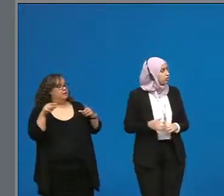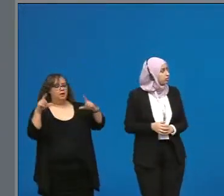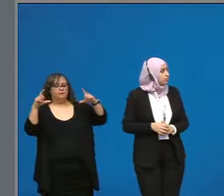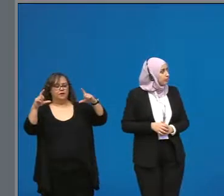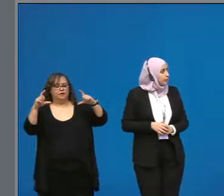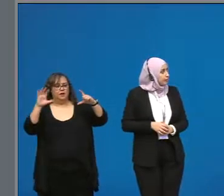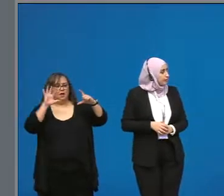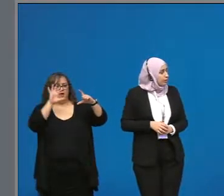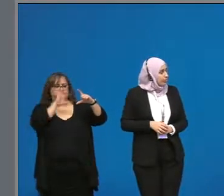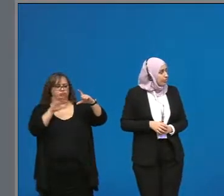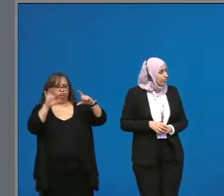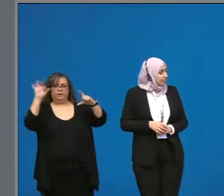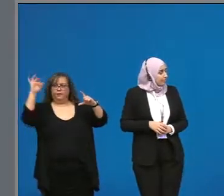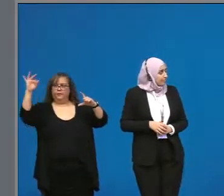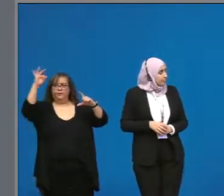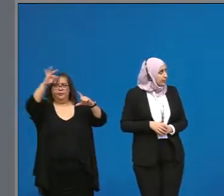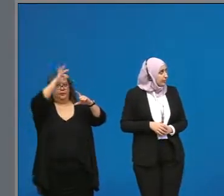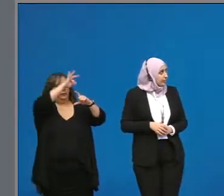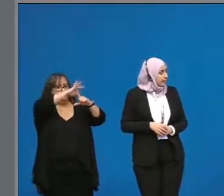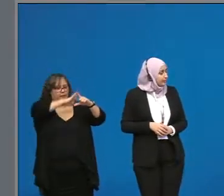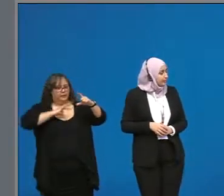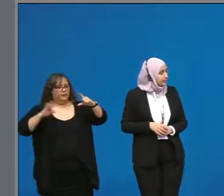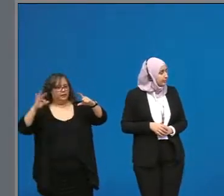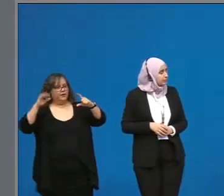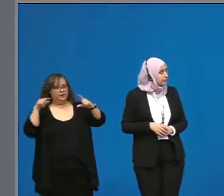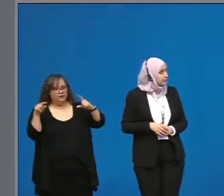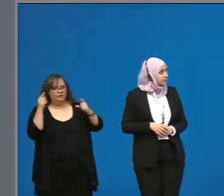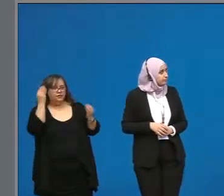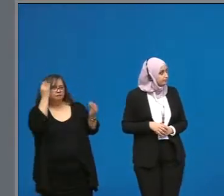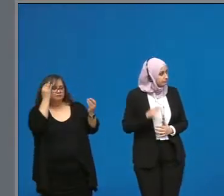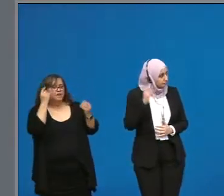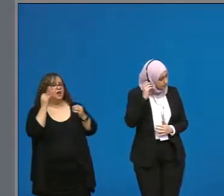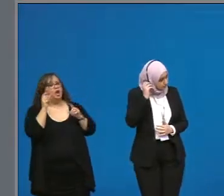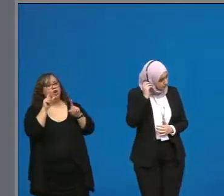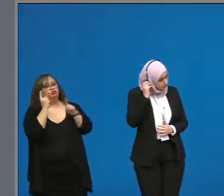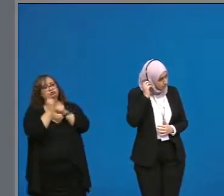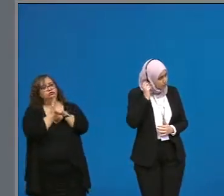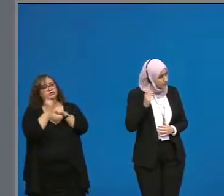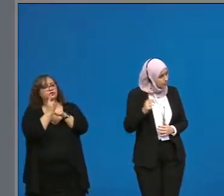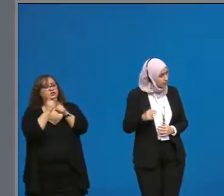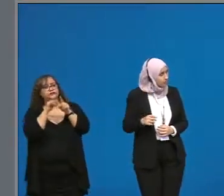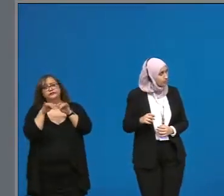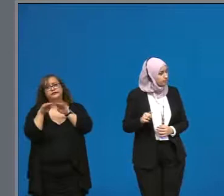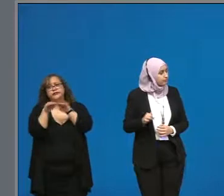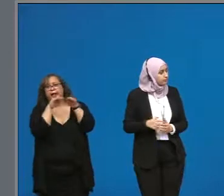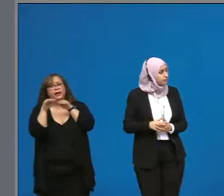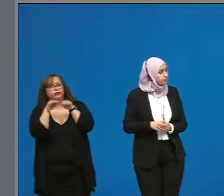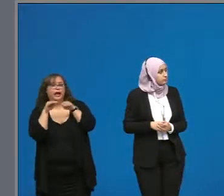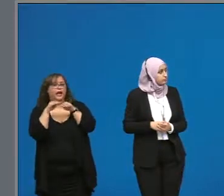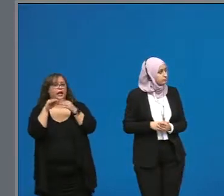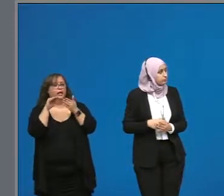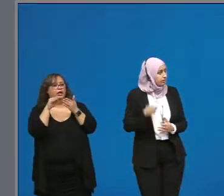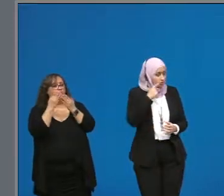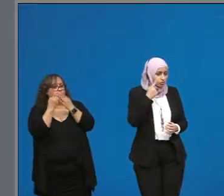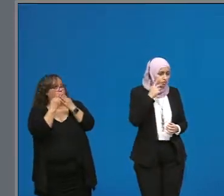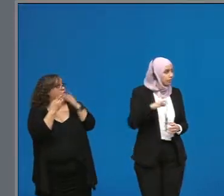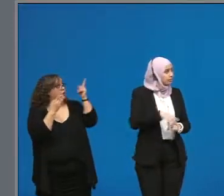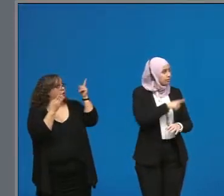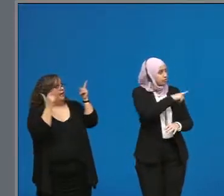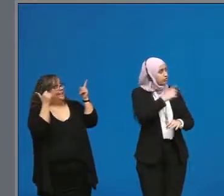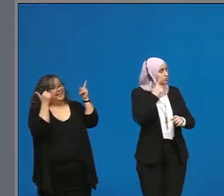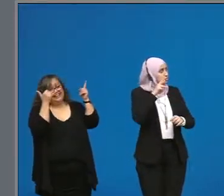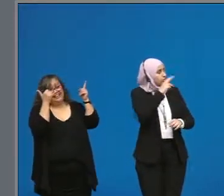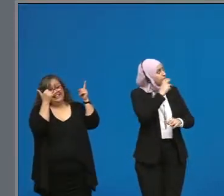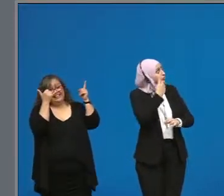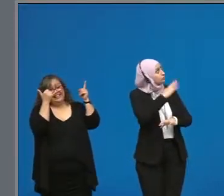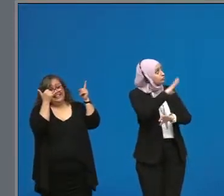visualize standardized students in very much inverted commas, in yellow dots on the screen, exclusion by definition is all of those students